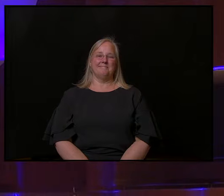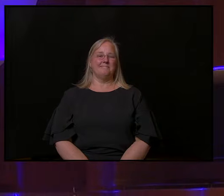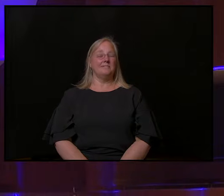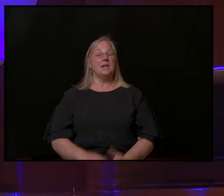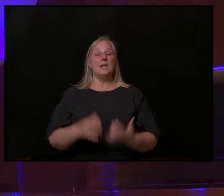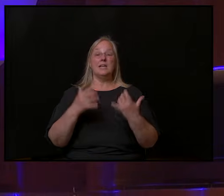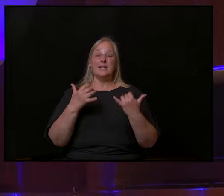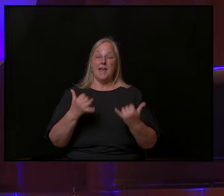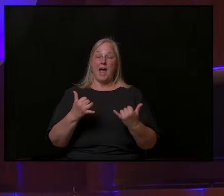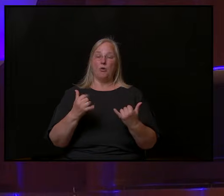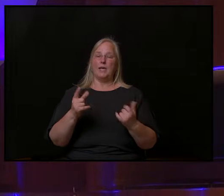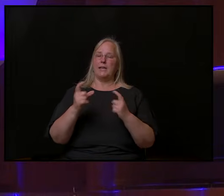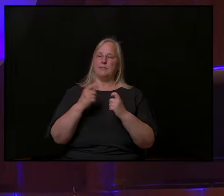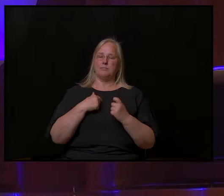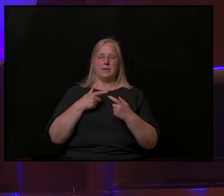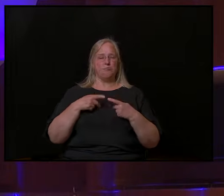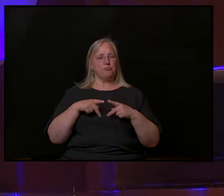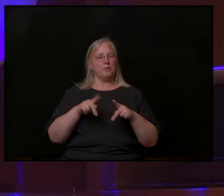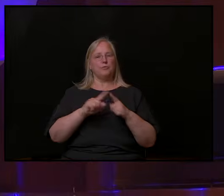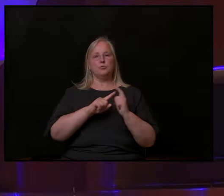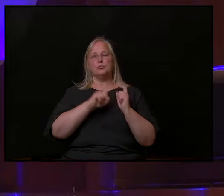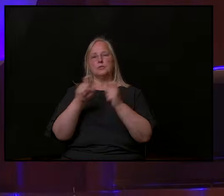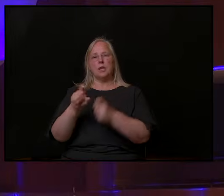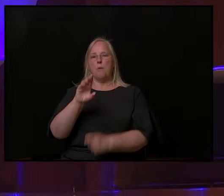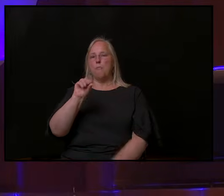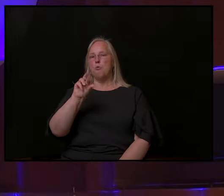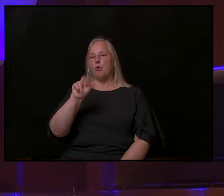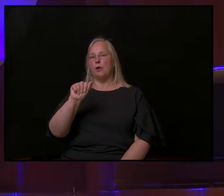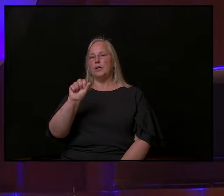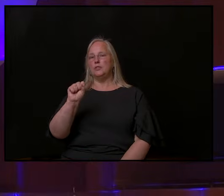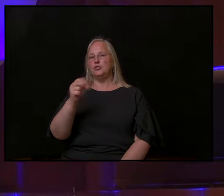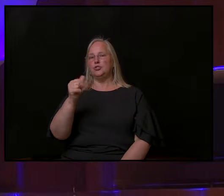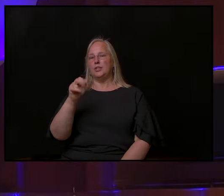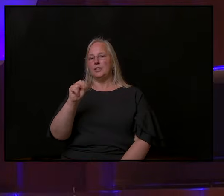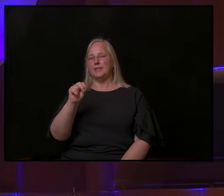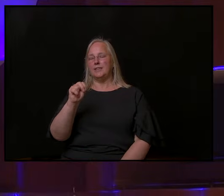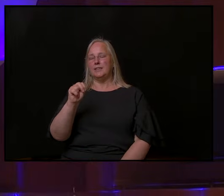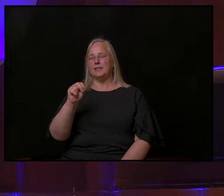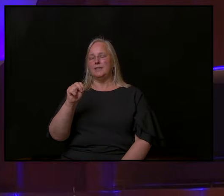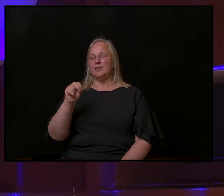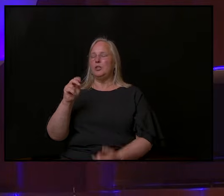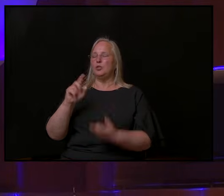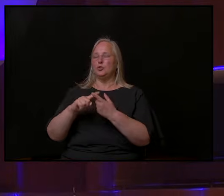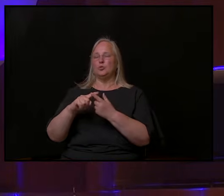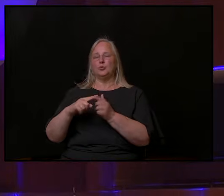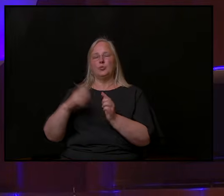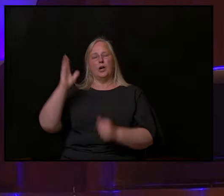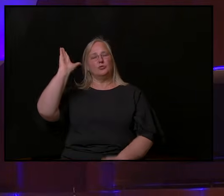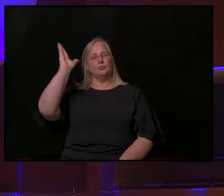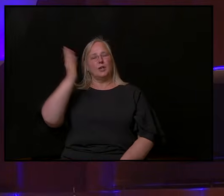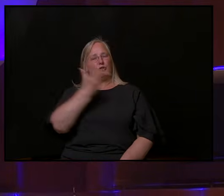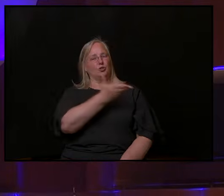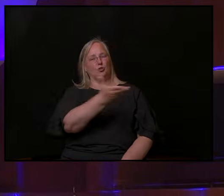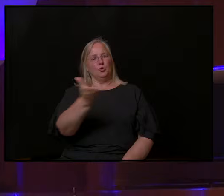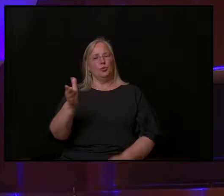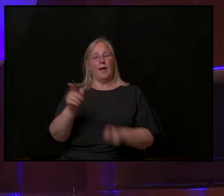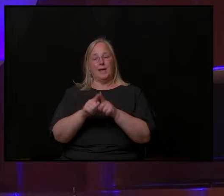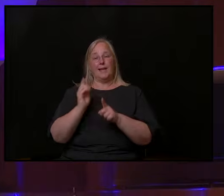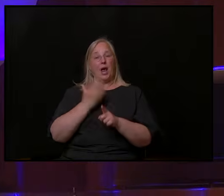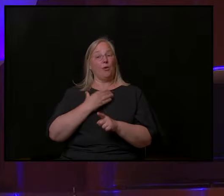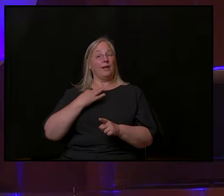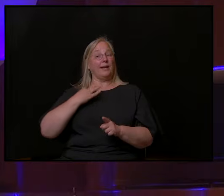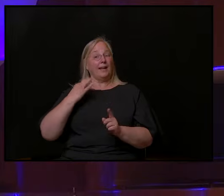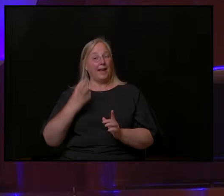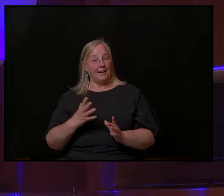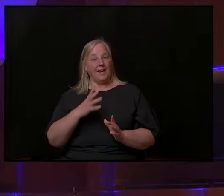So now it gives me the privilege to present Boris Shen to address you as our candidates and our guests. Thank you,